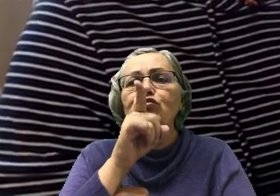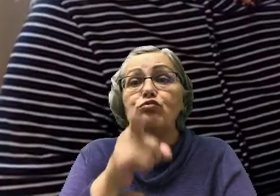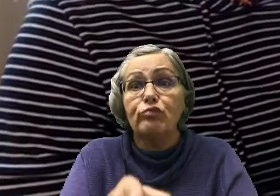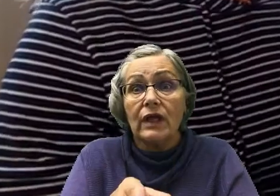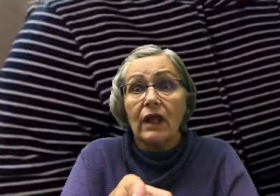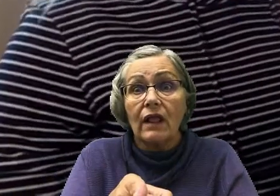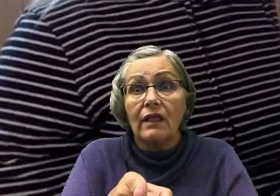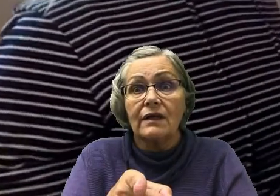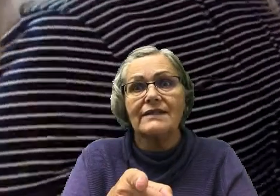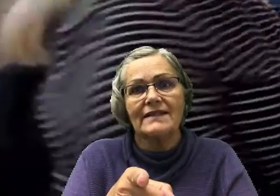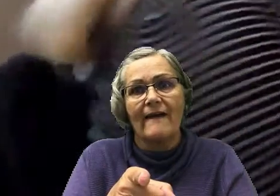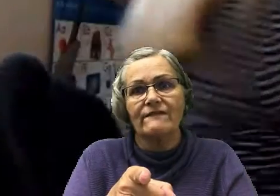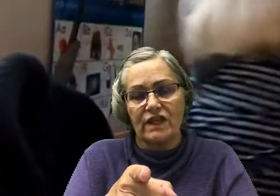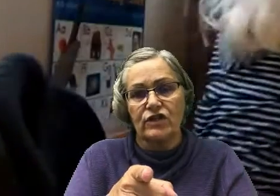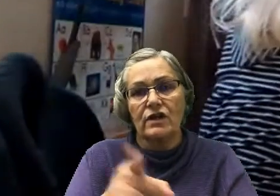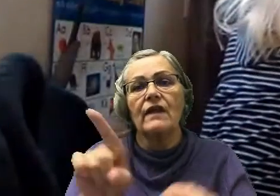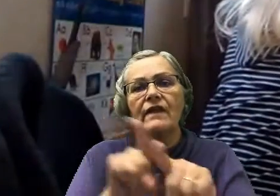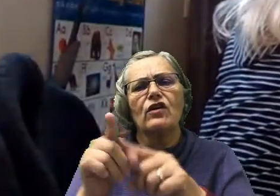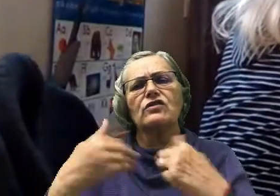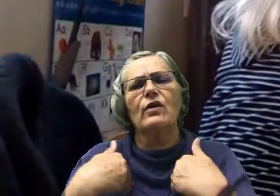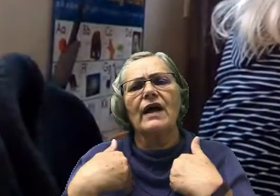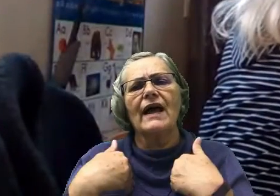what? They have a stem.